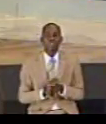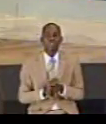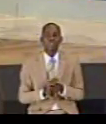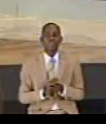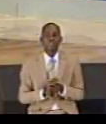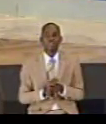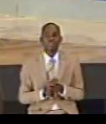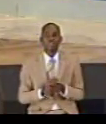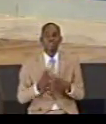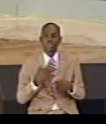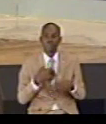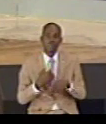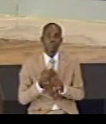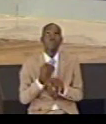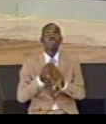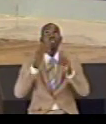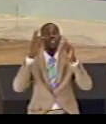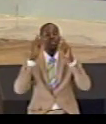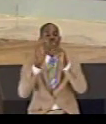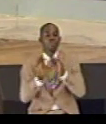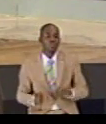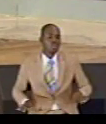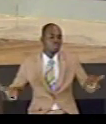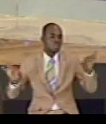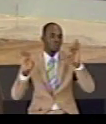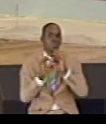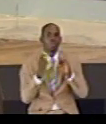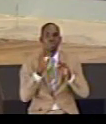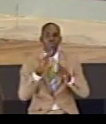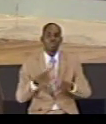And make him the priority and the pursuit of your life.